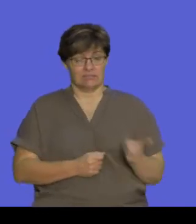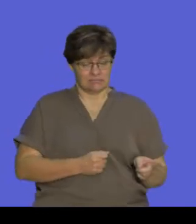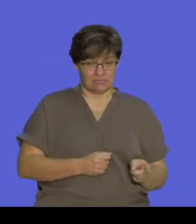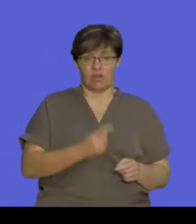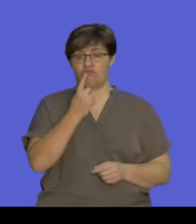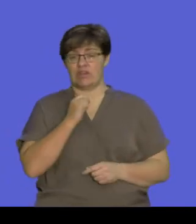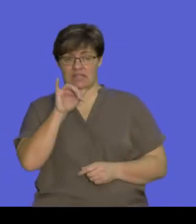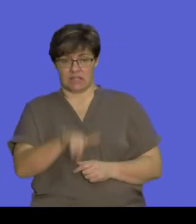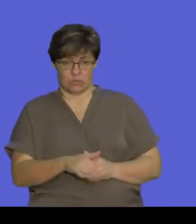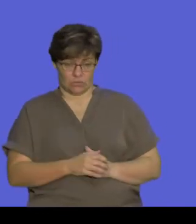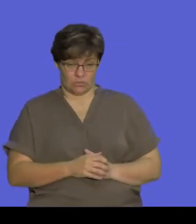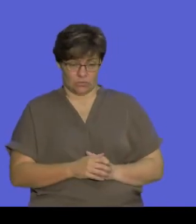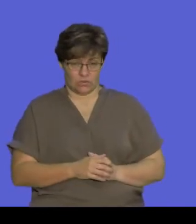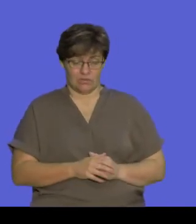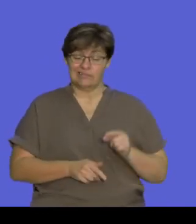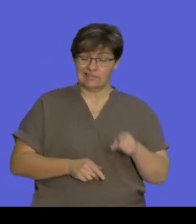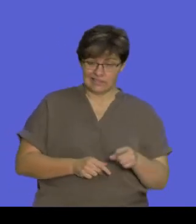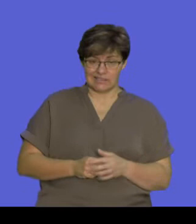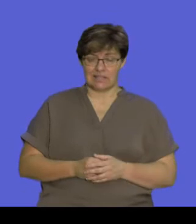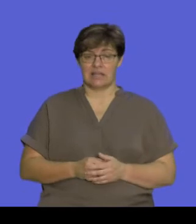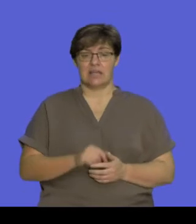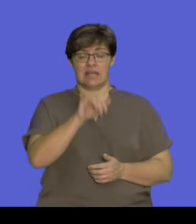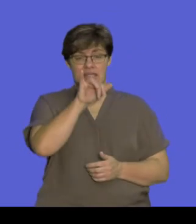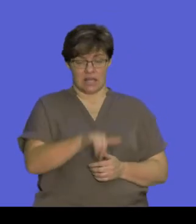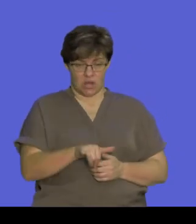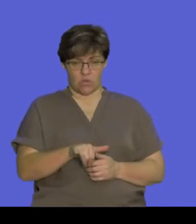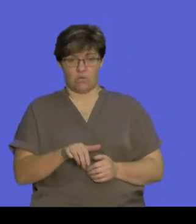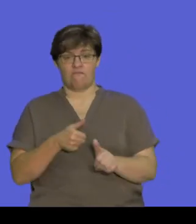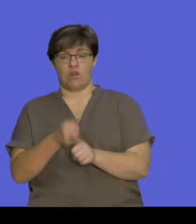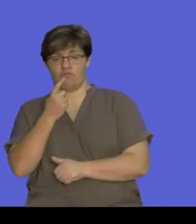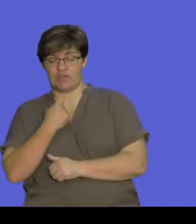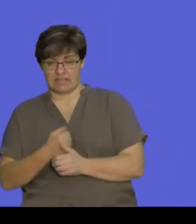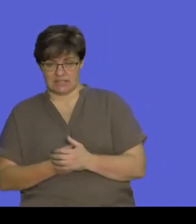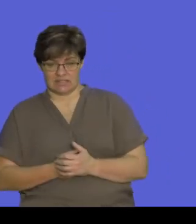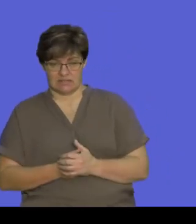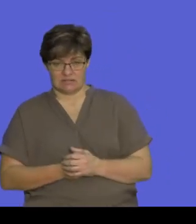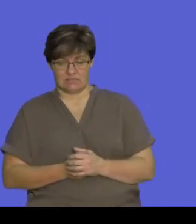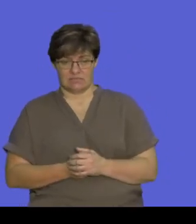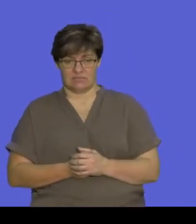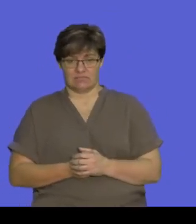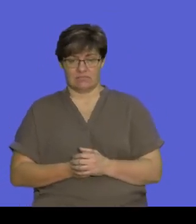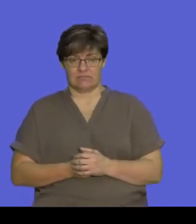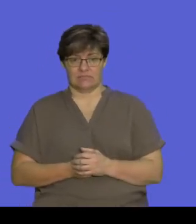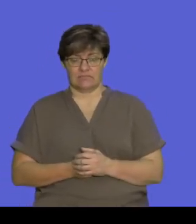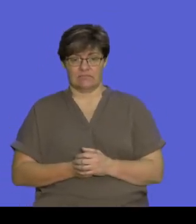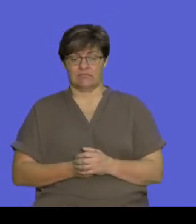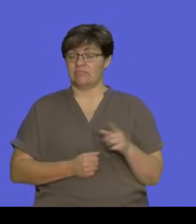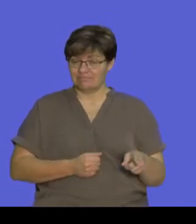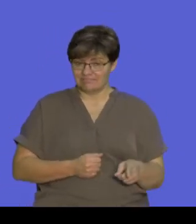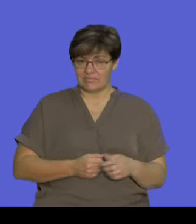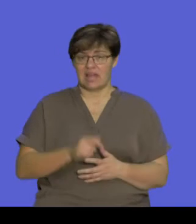red-yellow. This one is a yellow followed by a red, so it's yellow-red. And this one